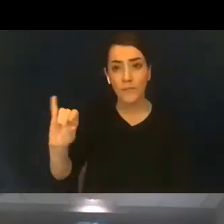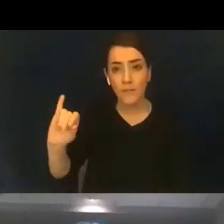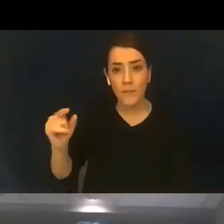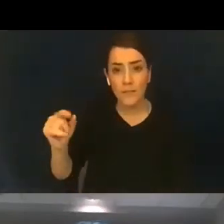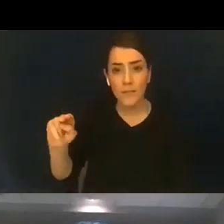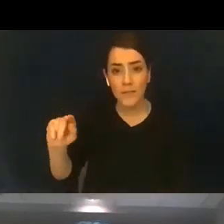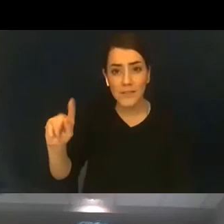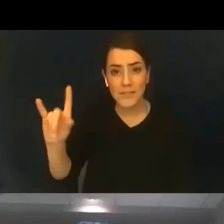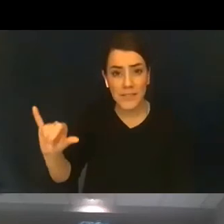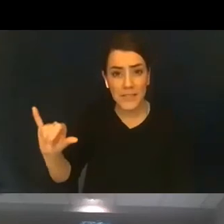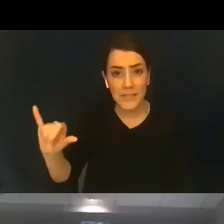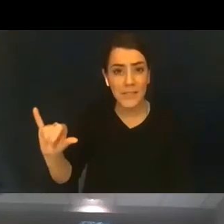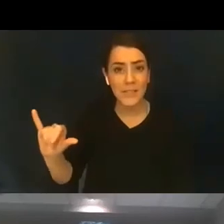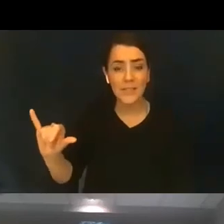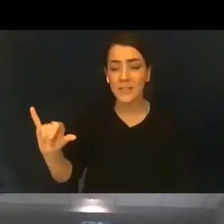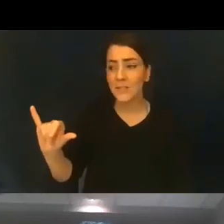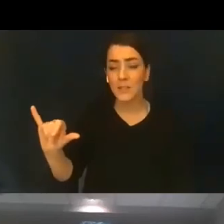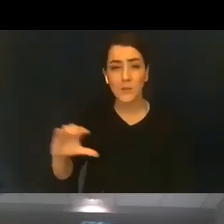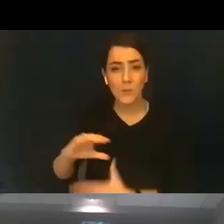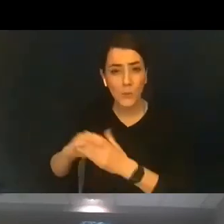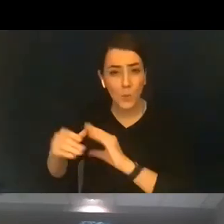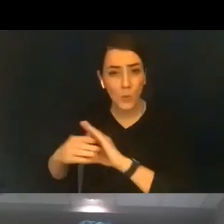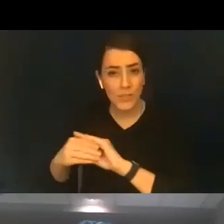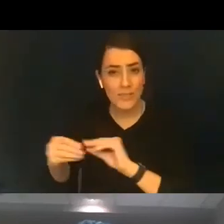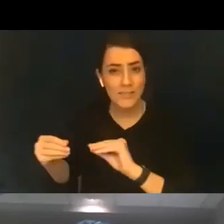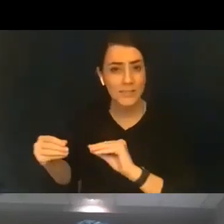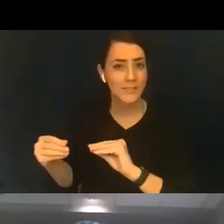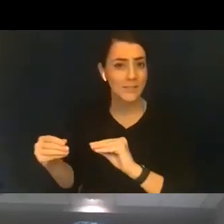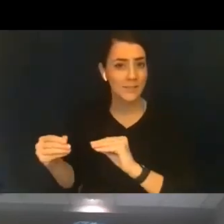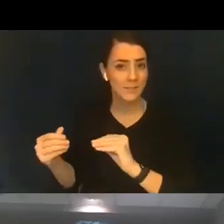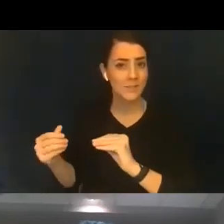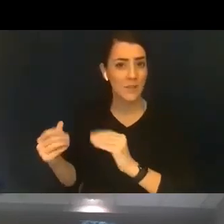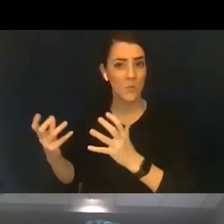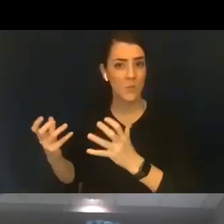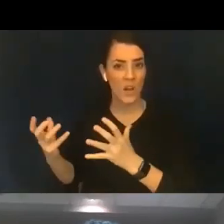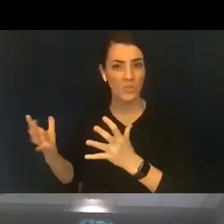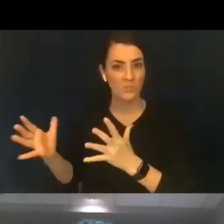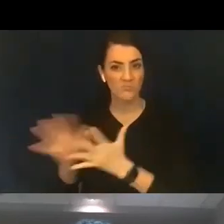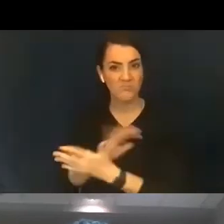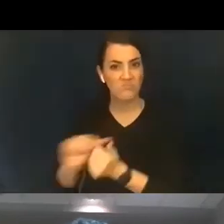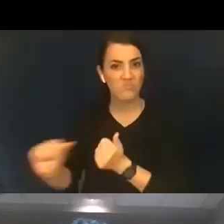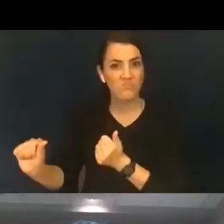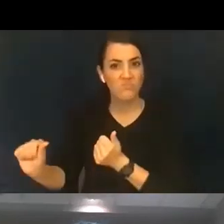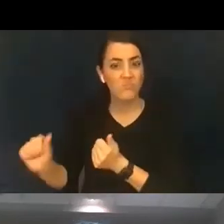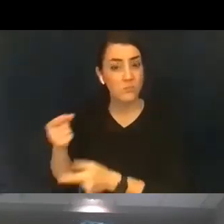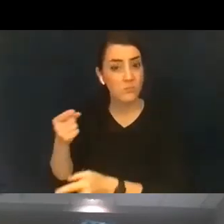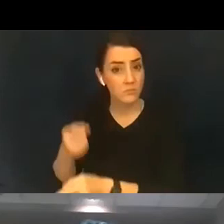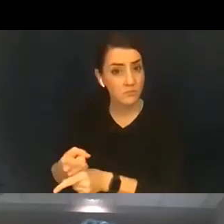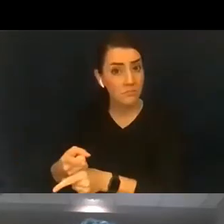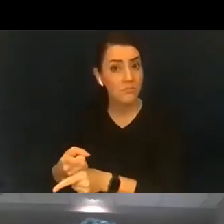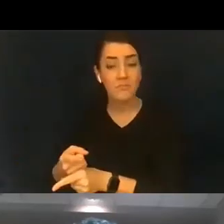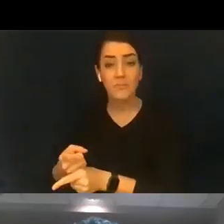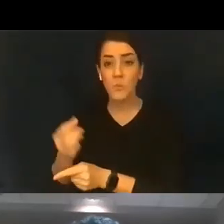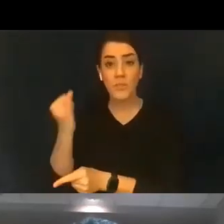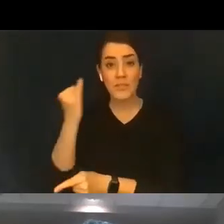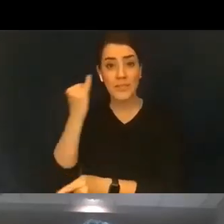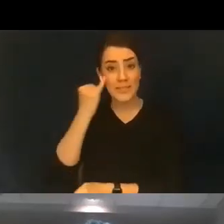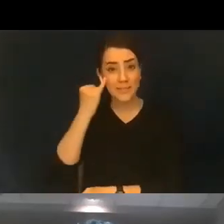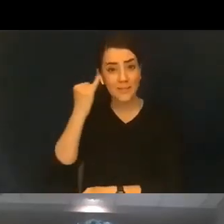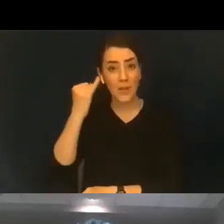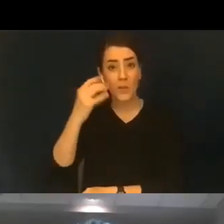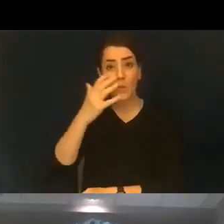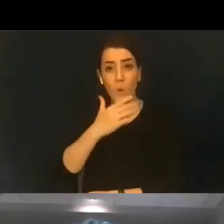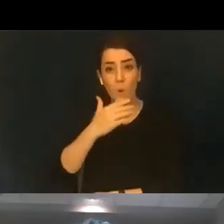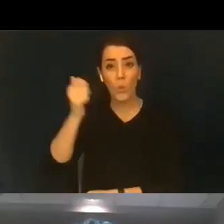the elders fail to communicate that, if the elders fail to continue that, and the younger